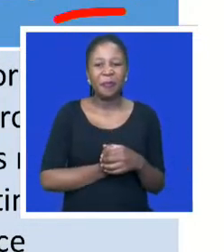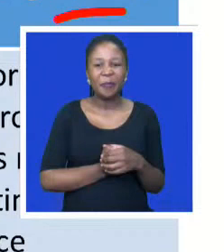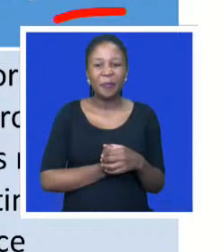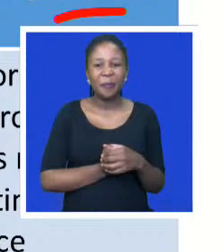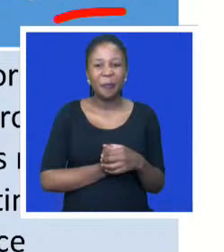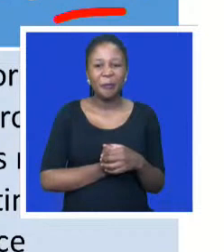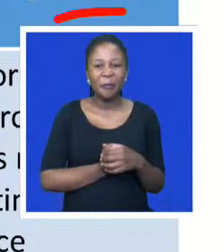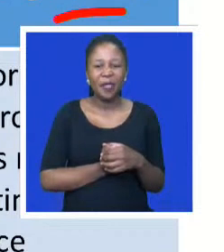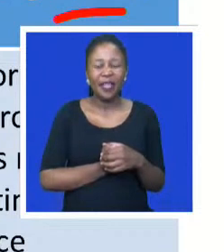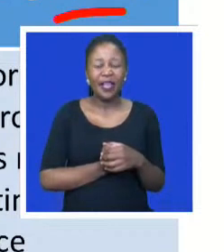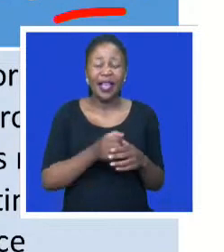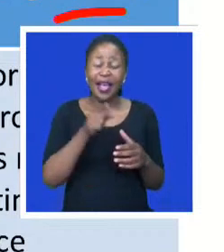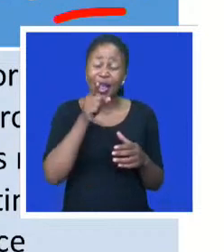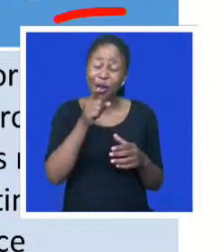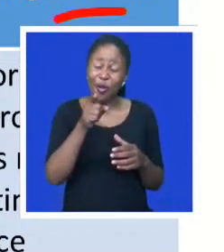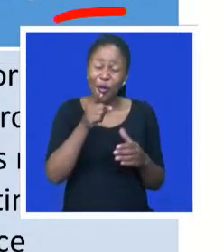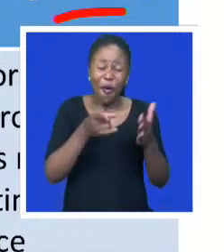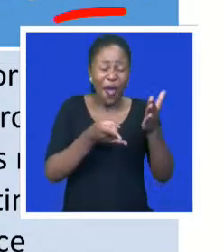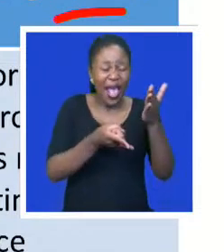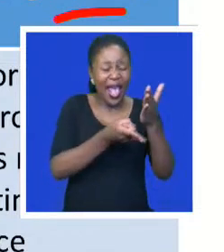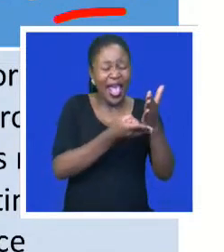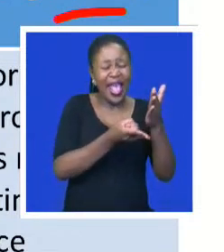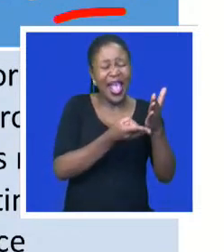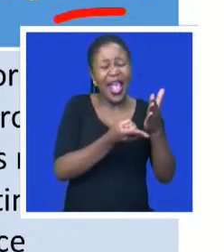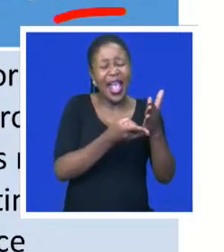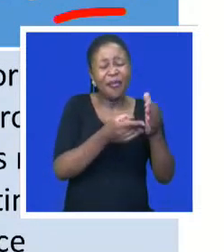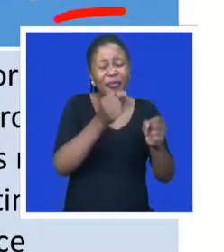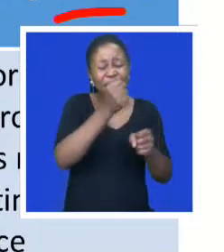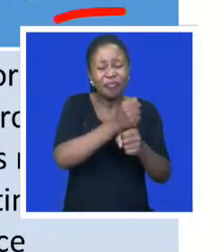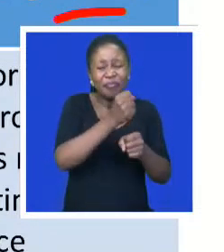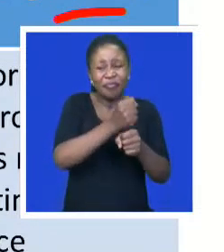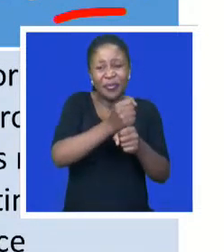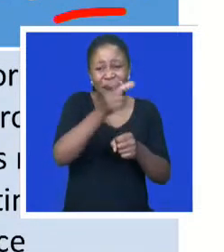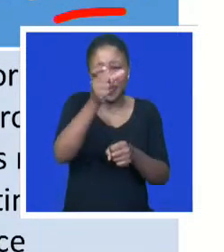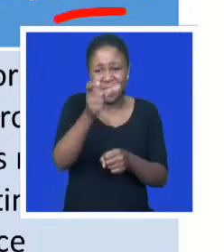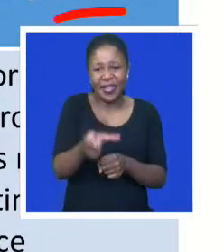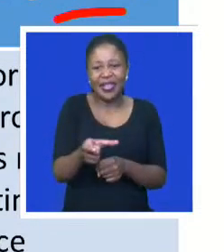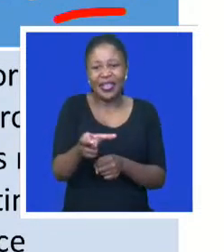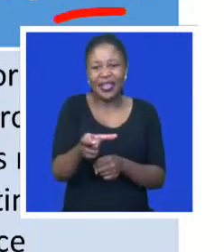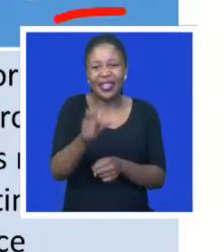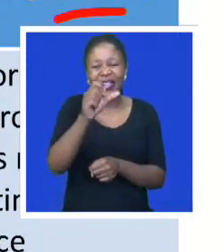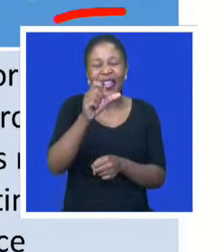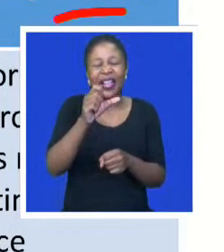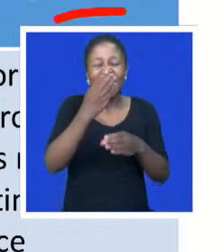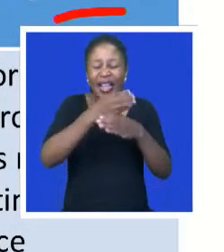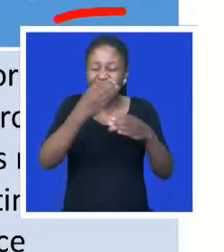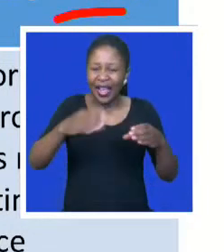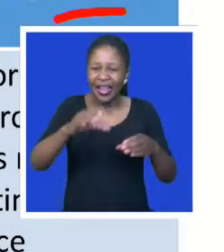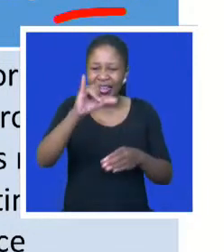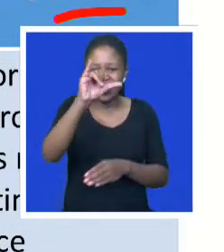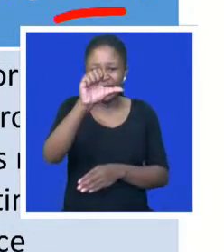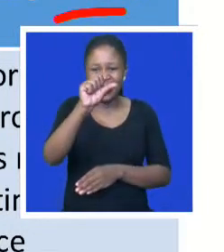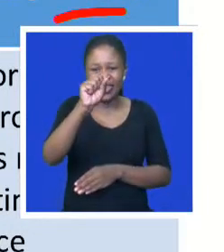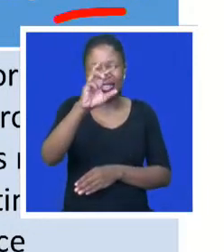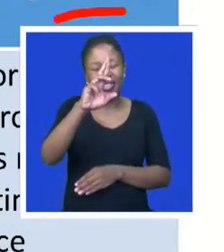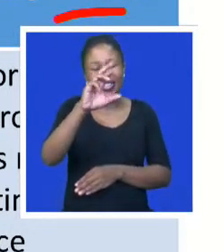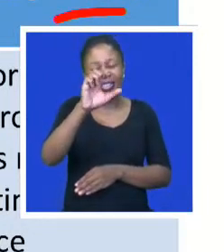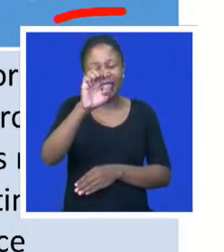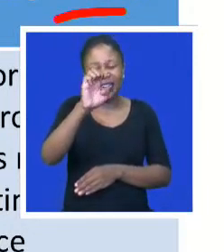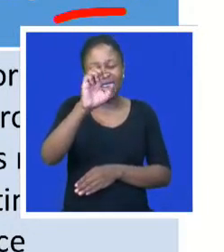in remembrance of his mercy, as he has spoke to our fathers, to